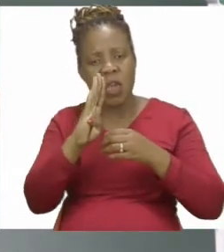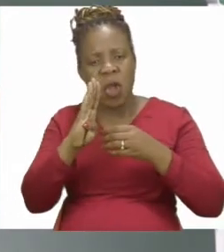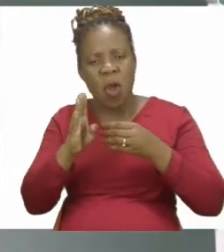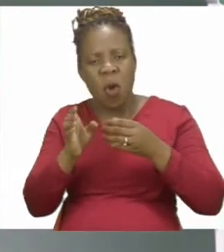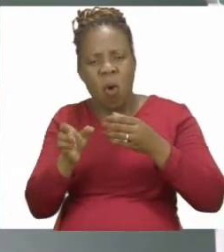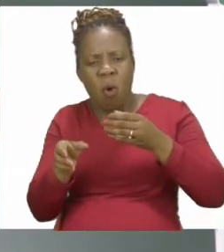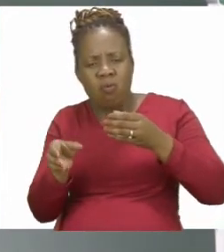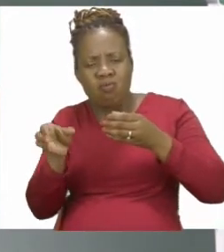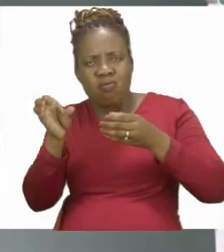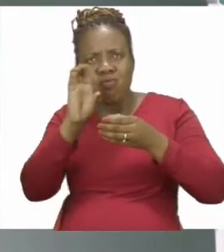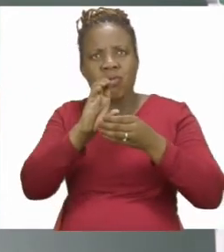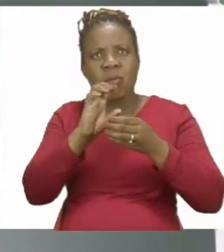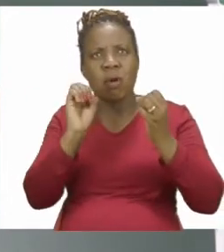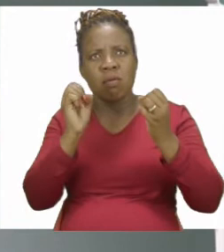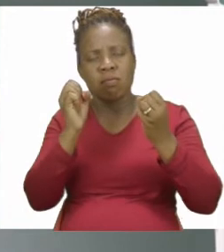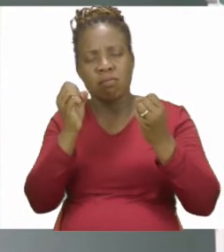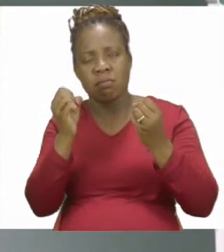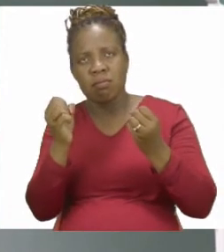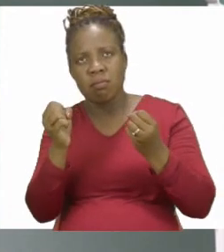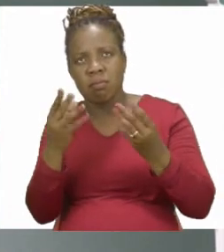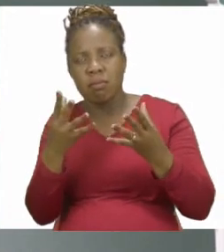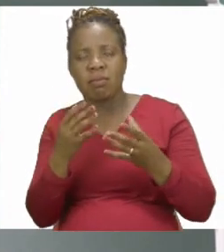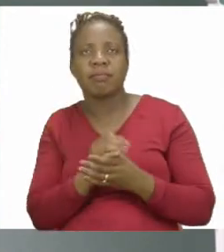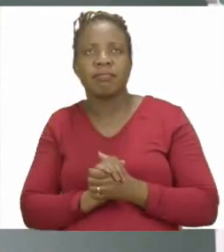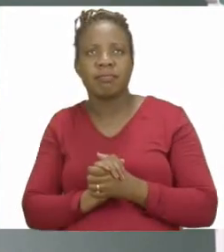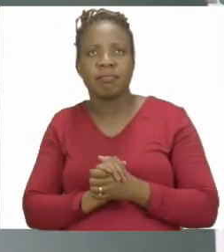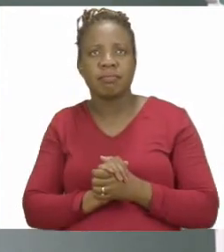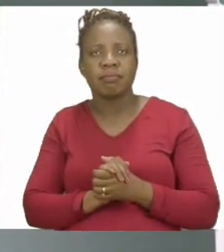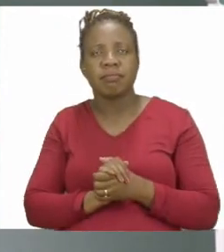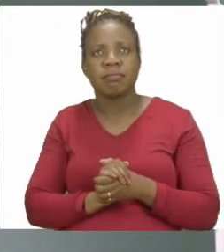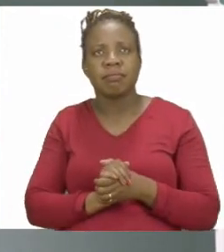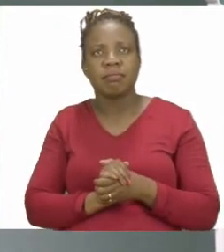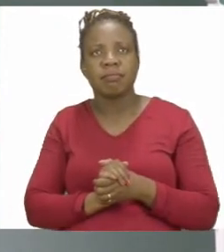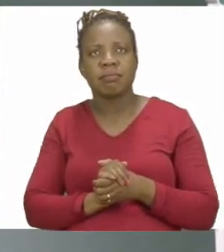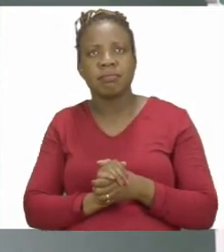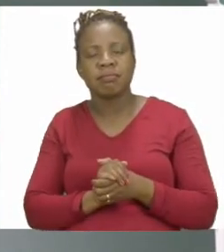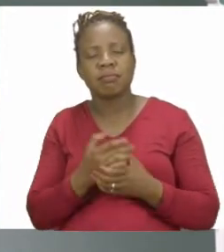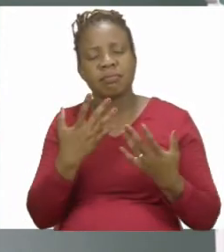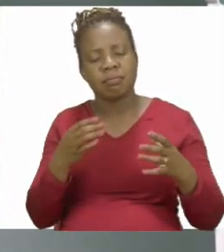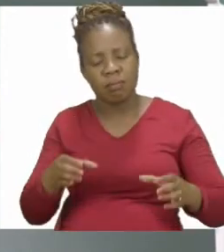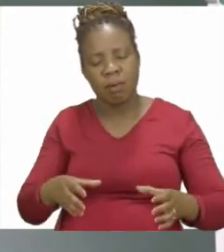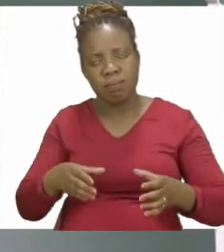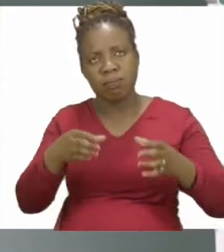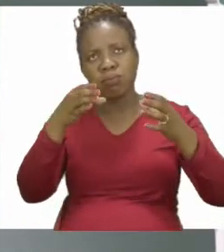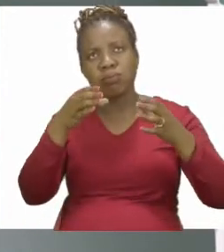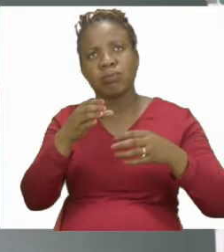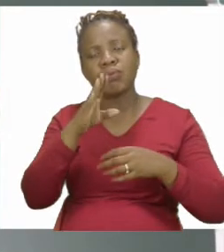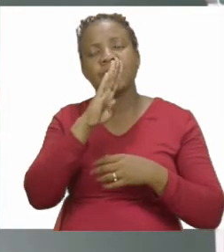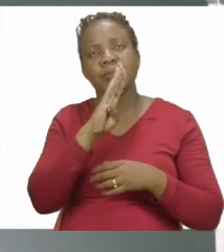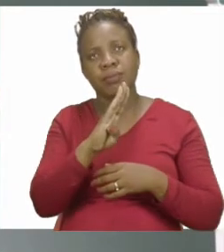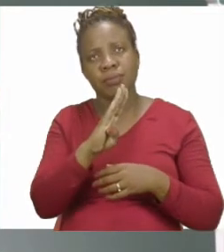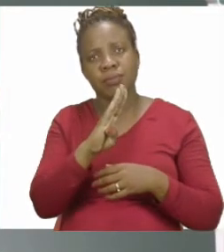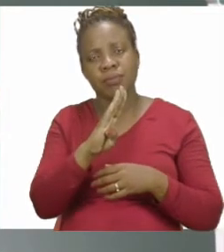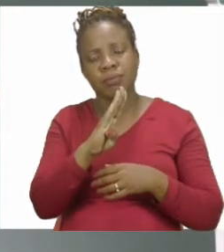So we say tank B has the most, so we have to now subtract